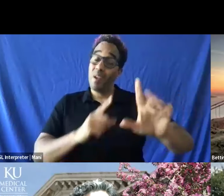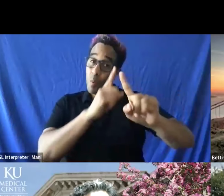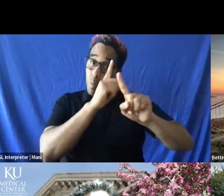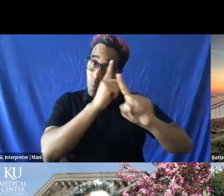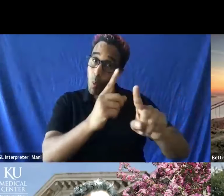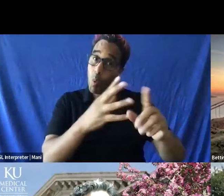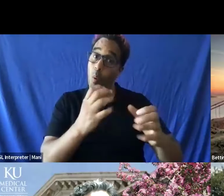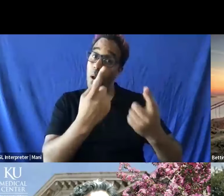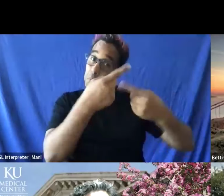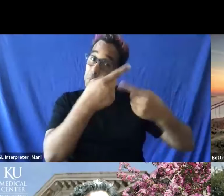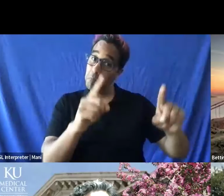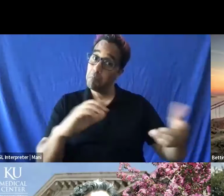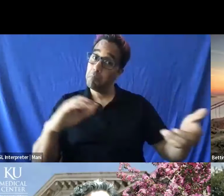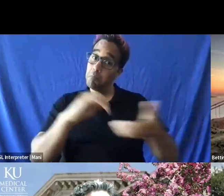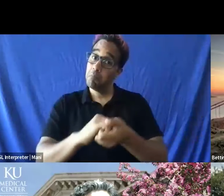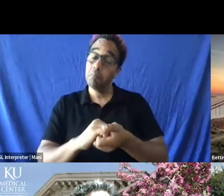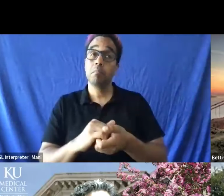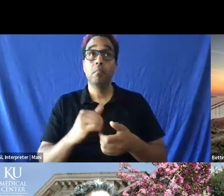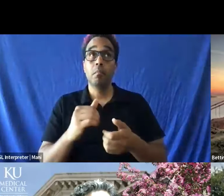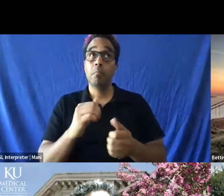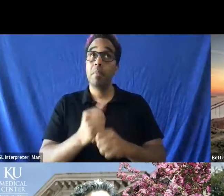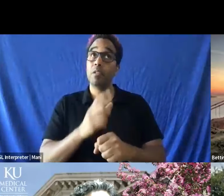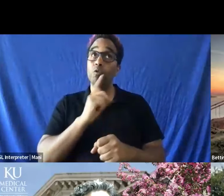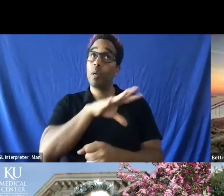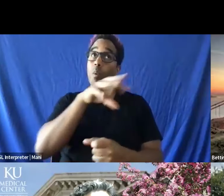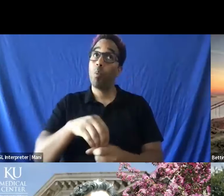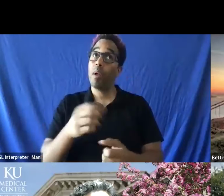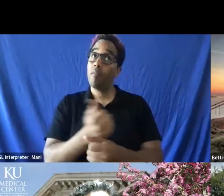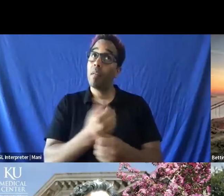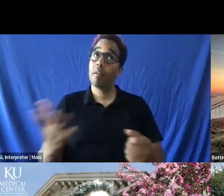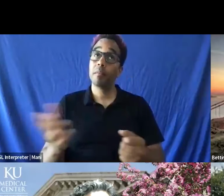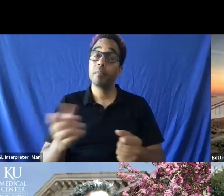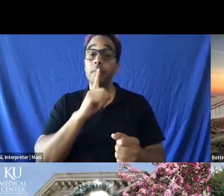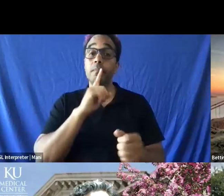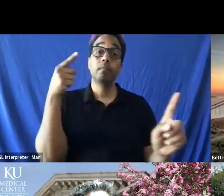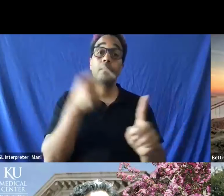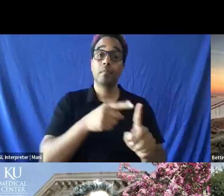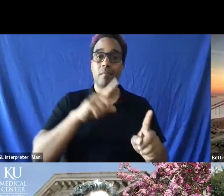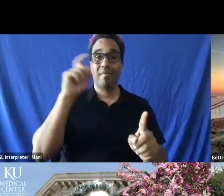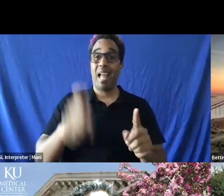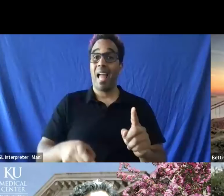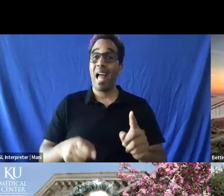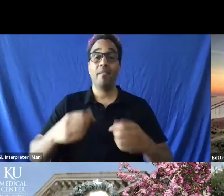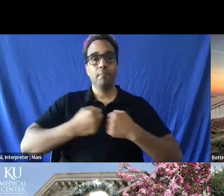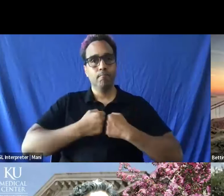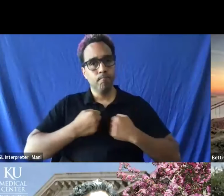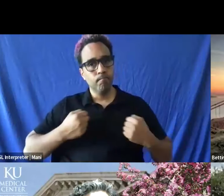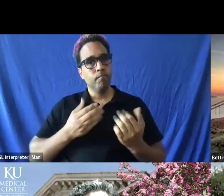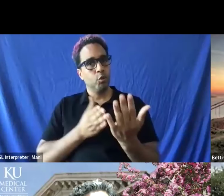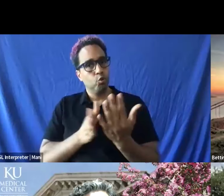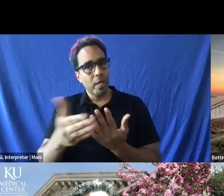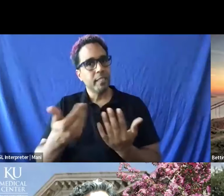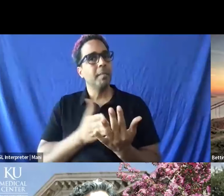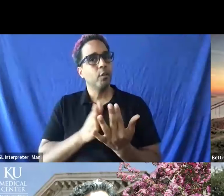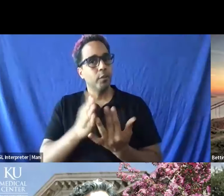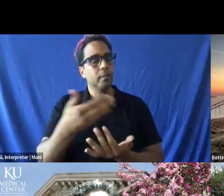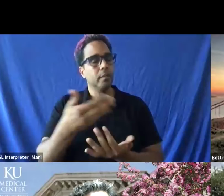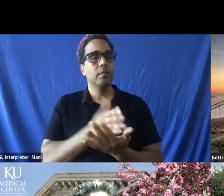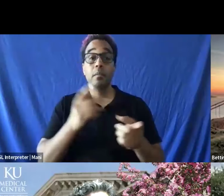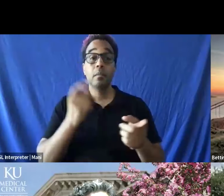partnership. And I think it begins and ends really with transparency. It maybe not ends with transparency, but transparency is such